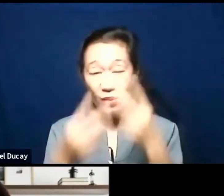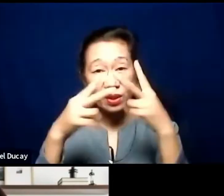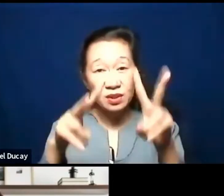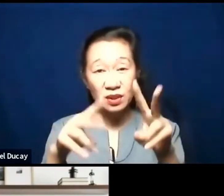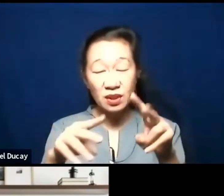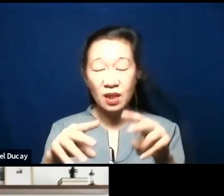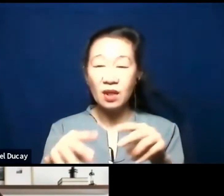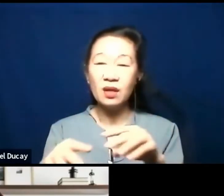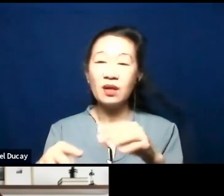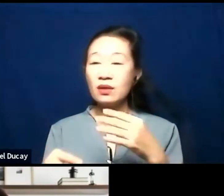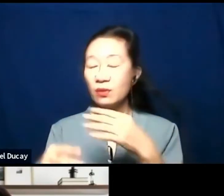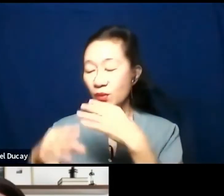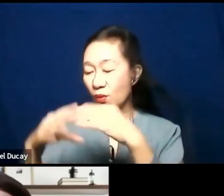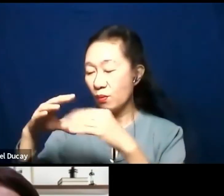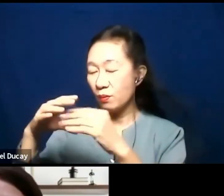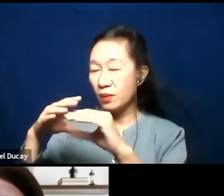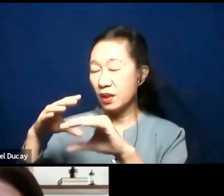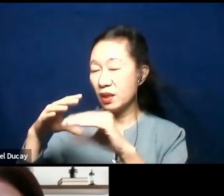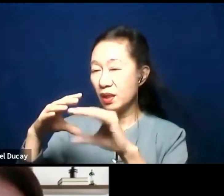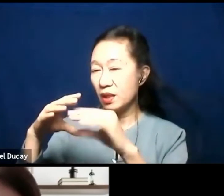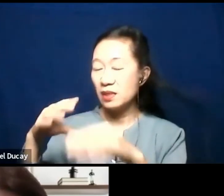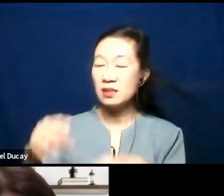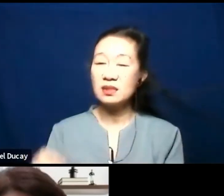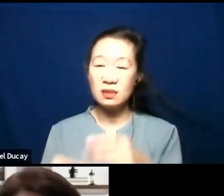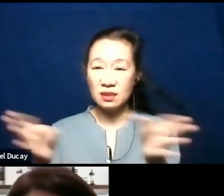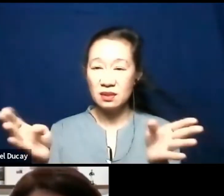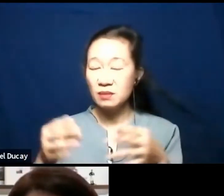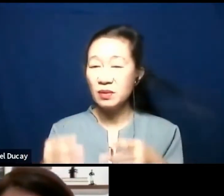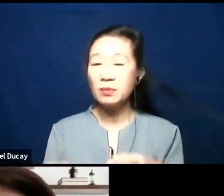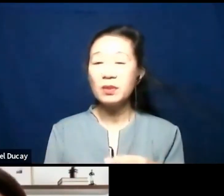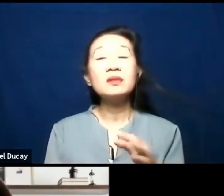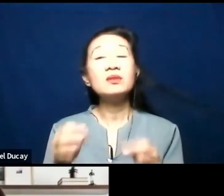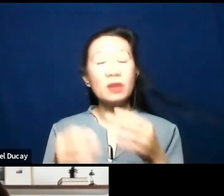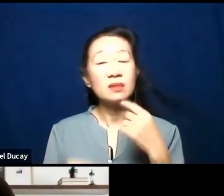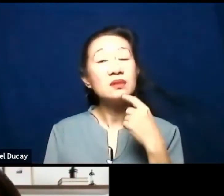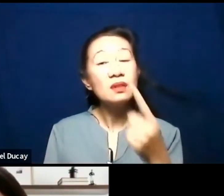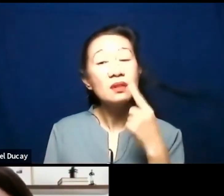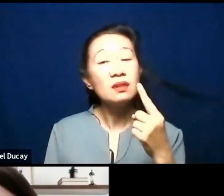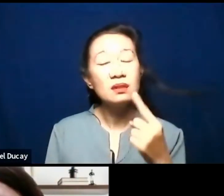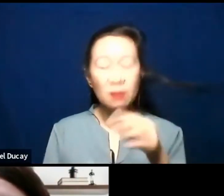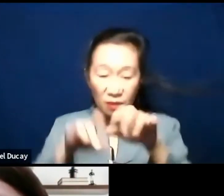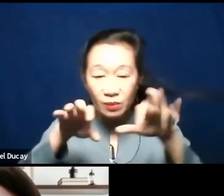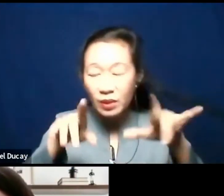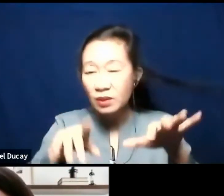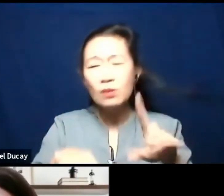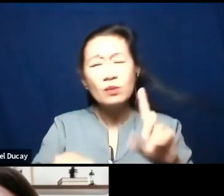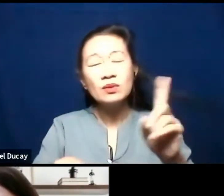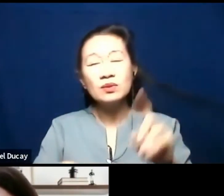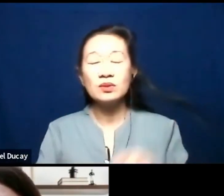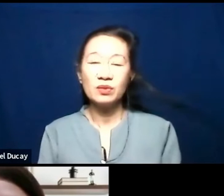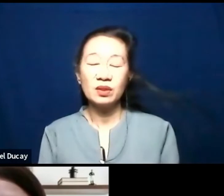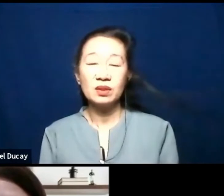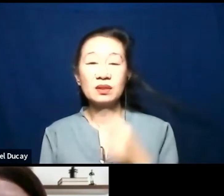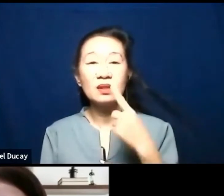section. So if you have any questions, you can comment them at the live stream and we will also tell them later